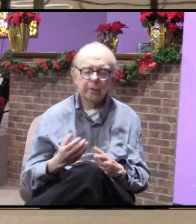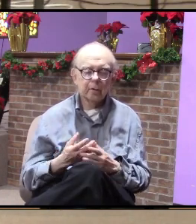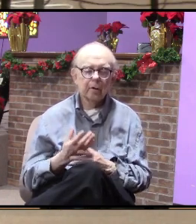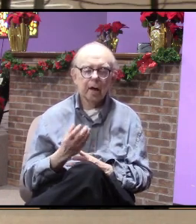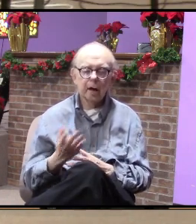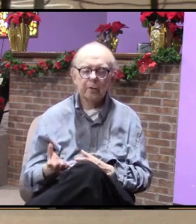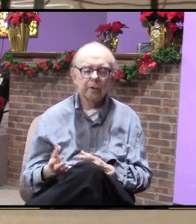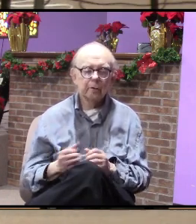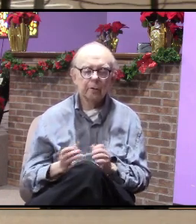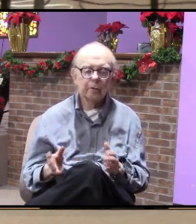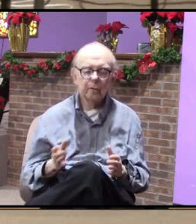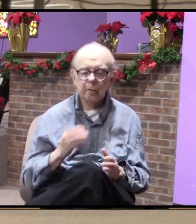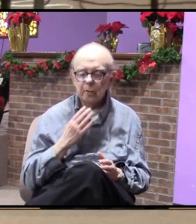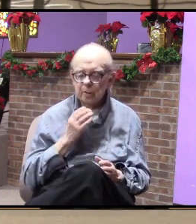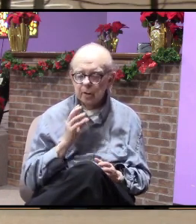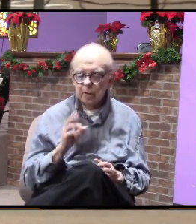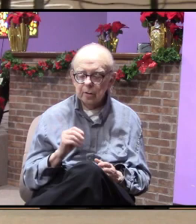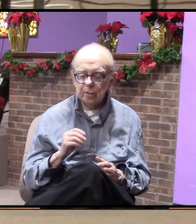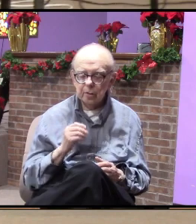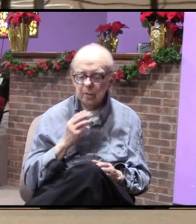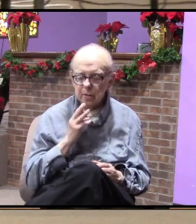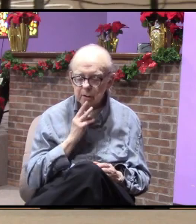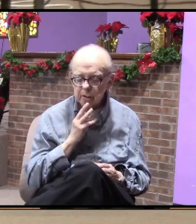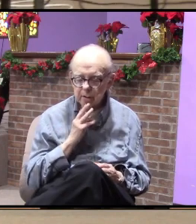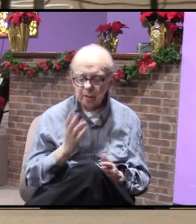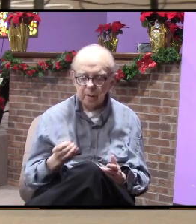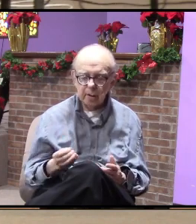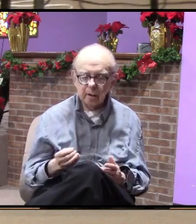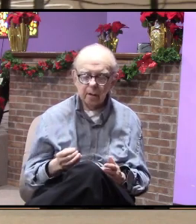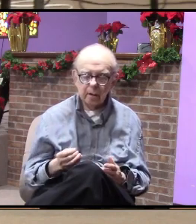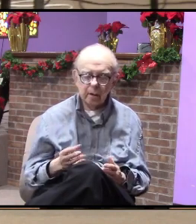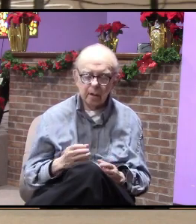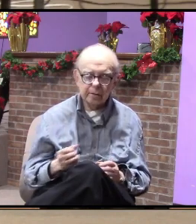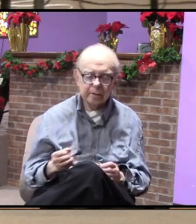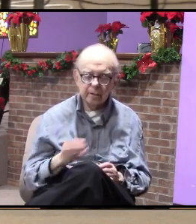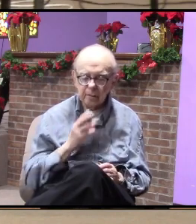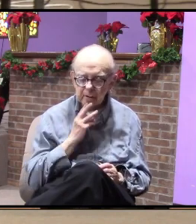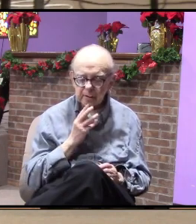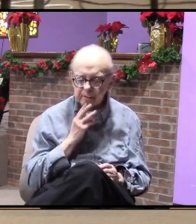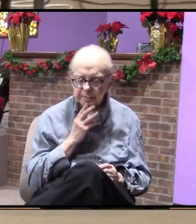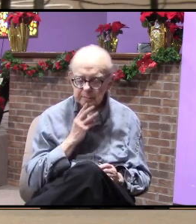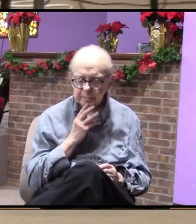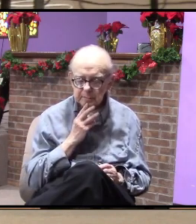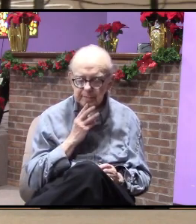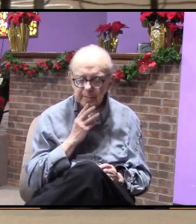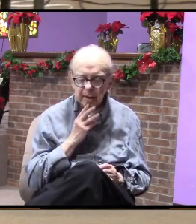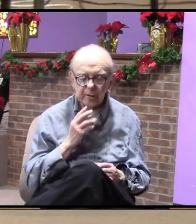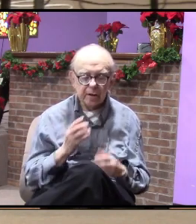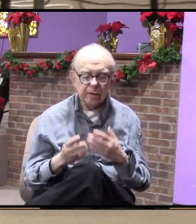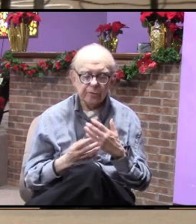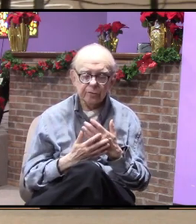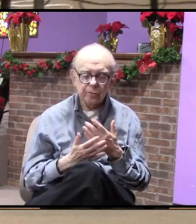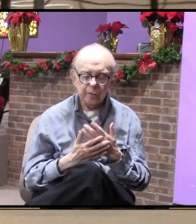water. And they will take all of the water as they can get it and store it up.